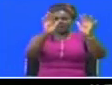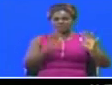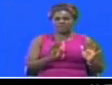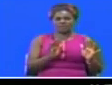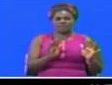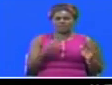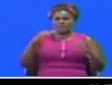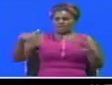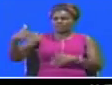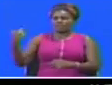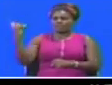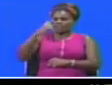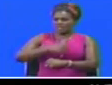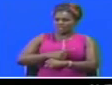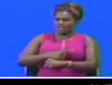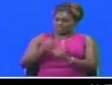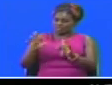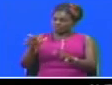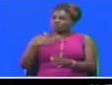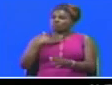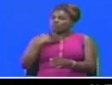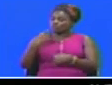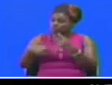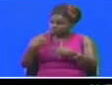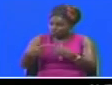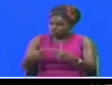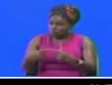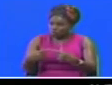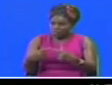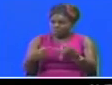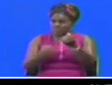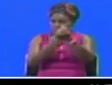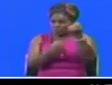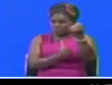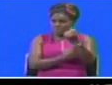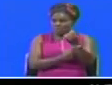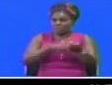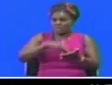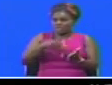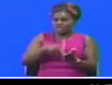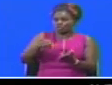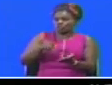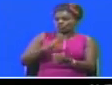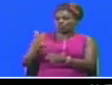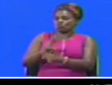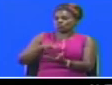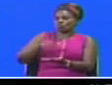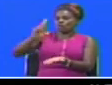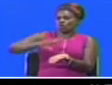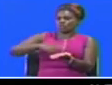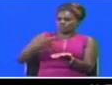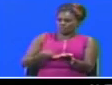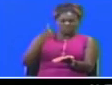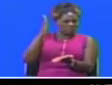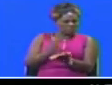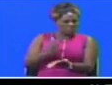Every day politics change. If you are to maintain the pace of supporters you have, it means you have to spend more resources. Definitely,